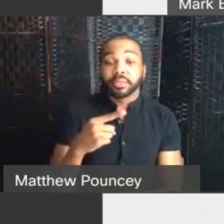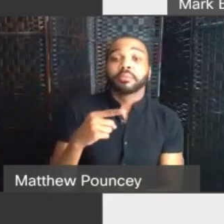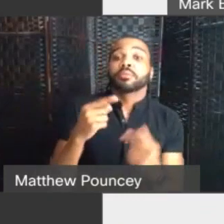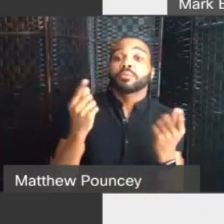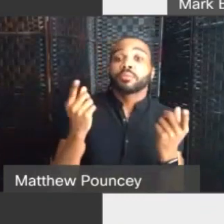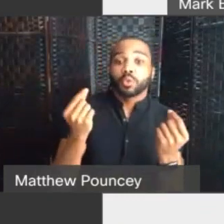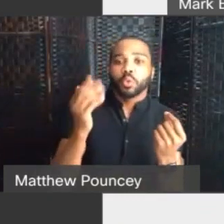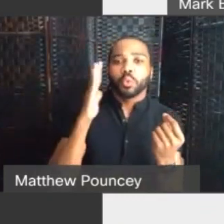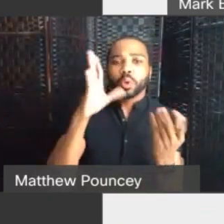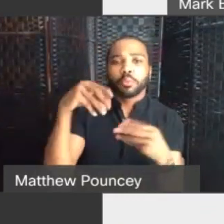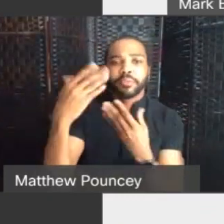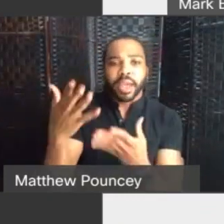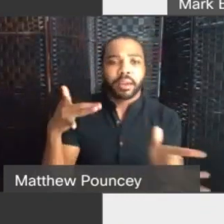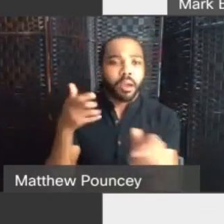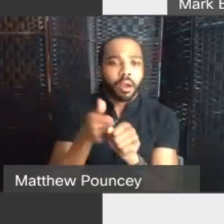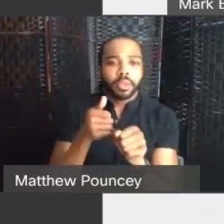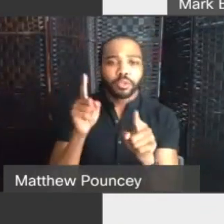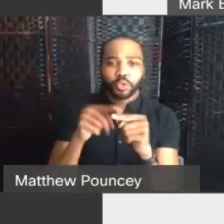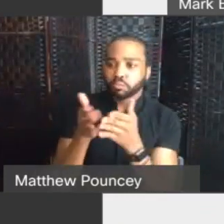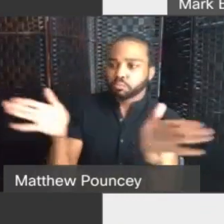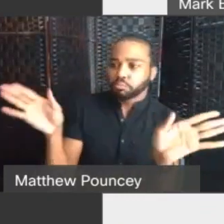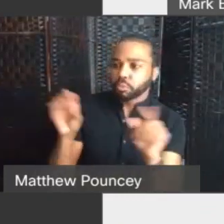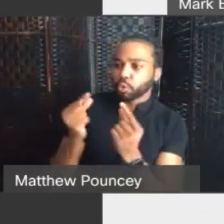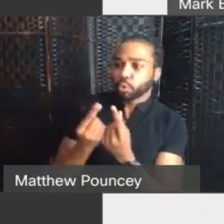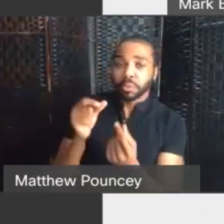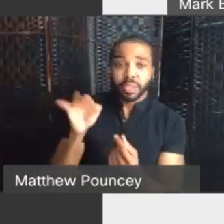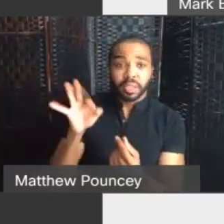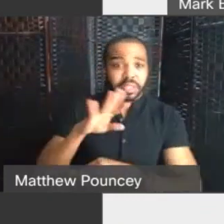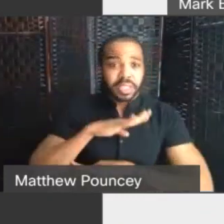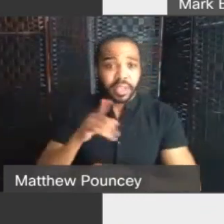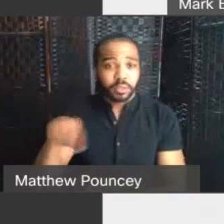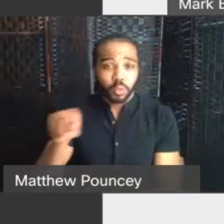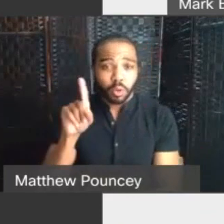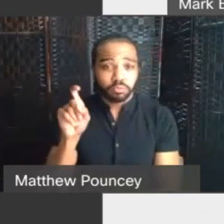provide an update to the entire group if it satisfies the entire group.